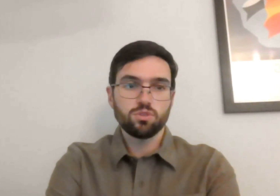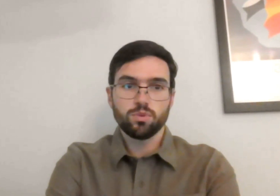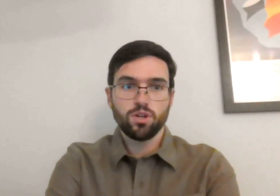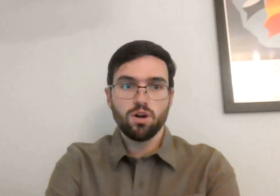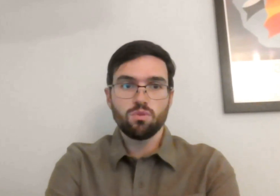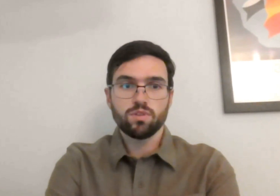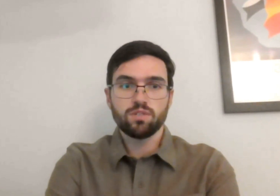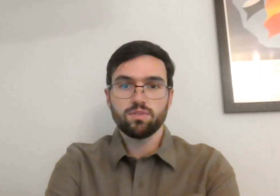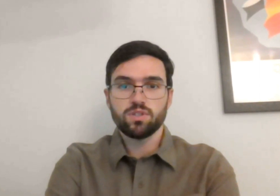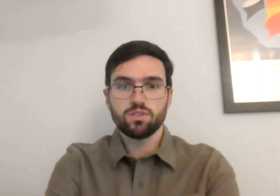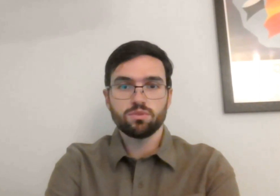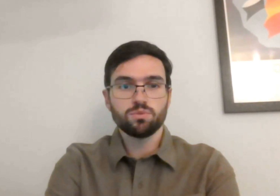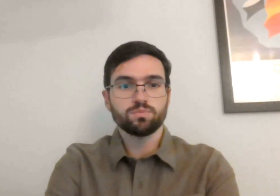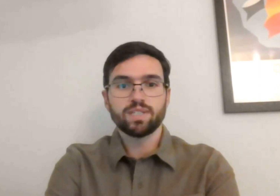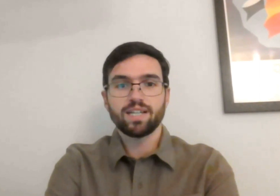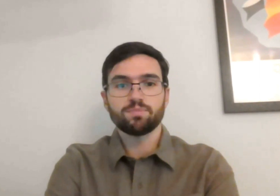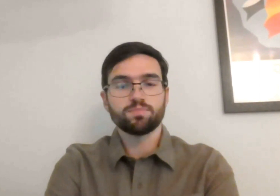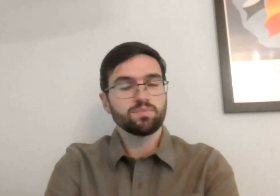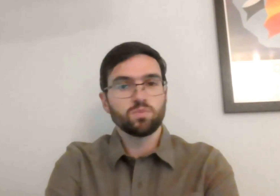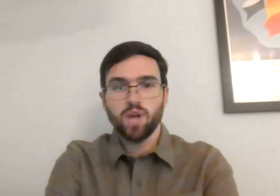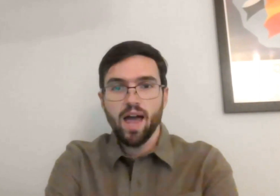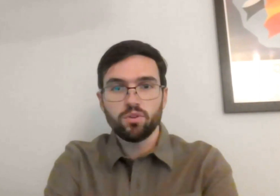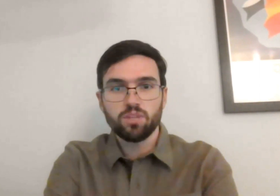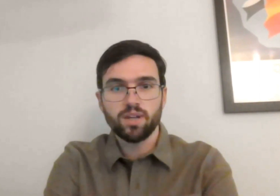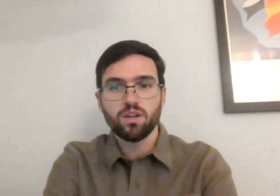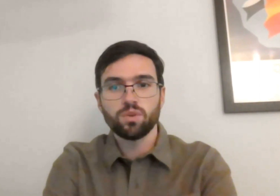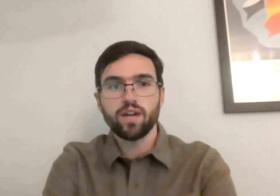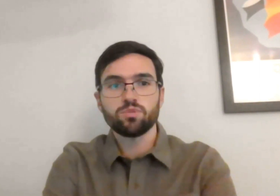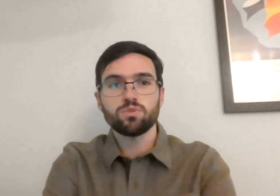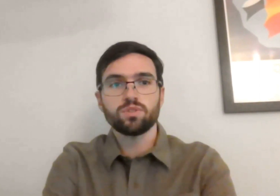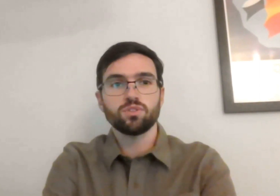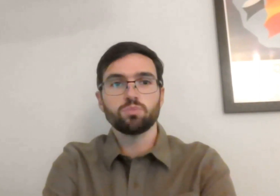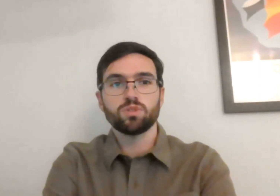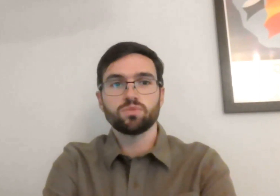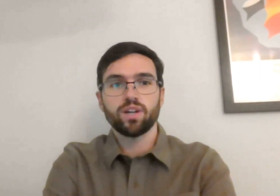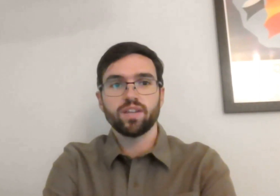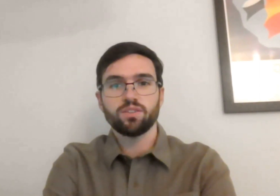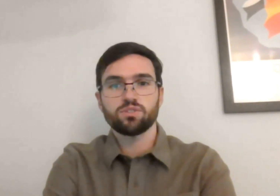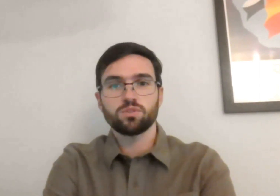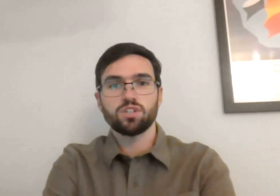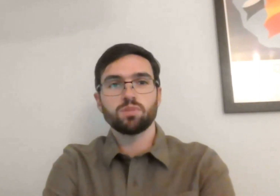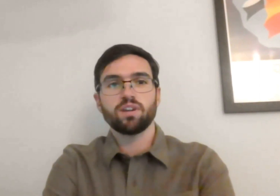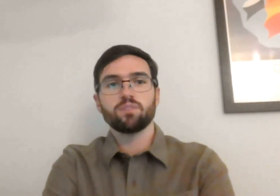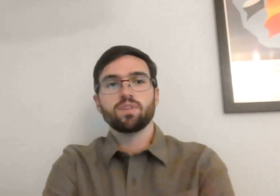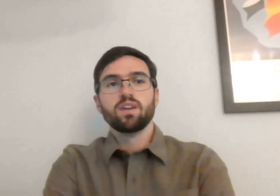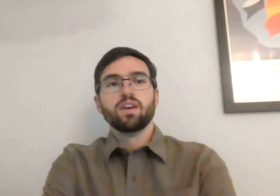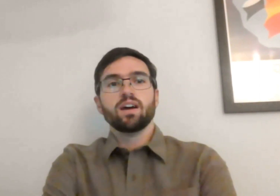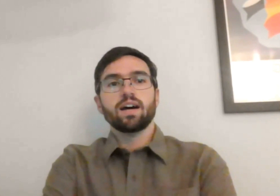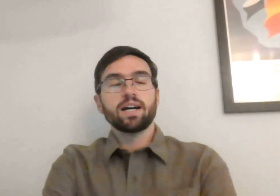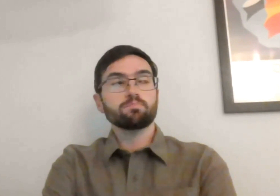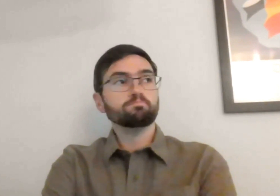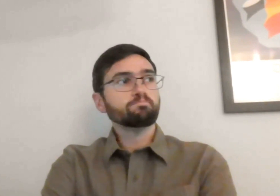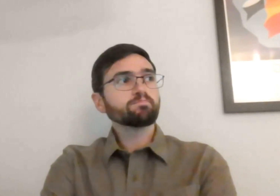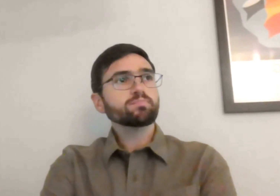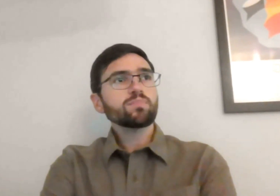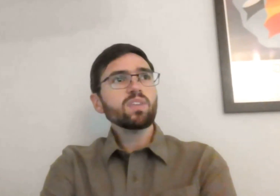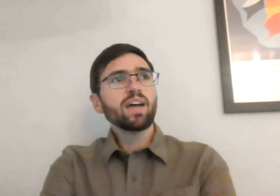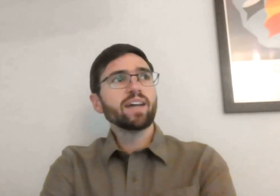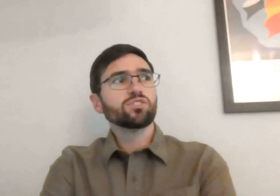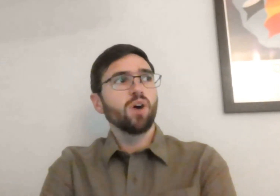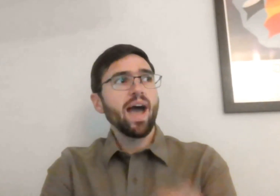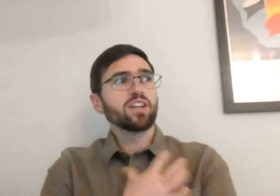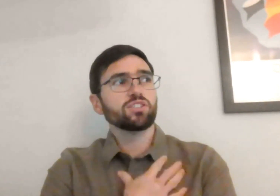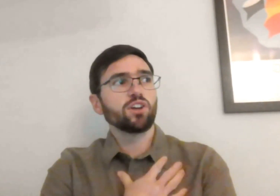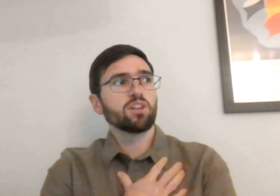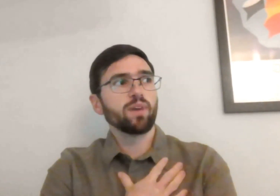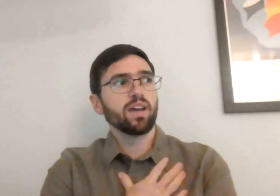don't super know, and even if you do, I highly recommend going that route. Don't be afraid of that. There's no stigma there. Um,